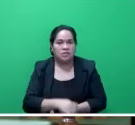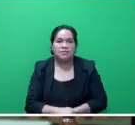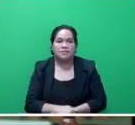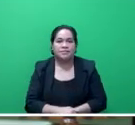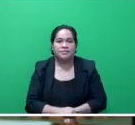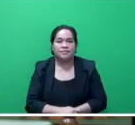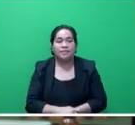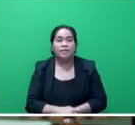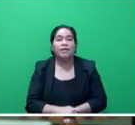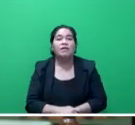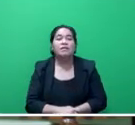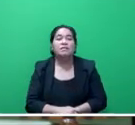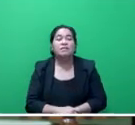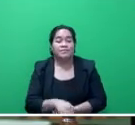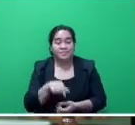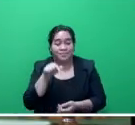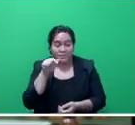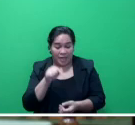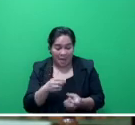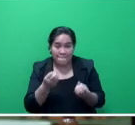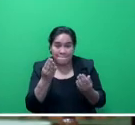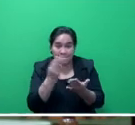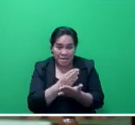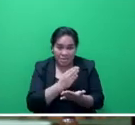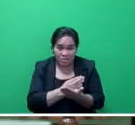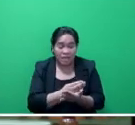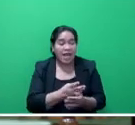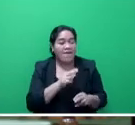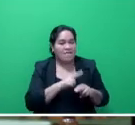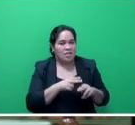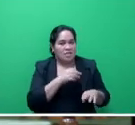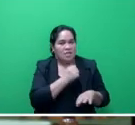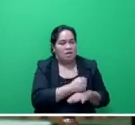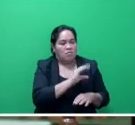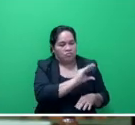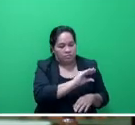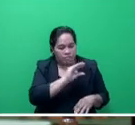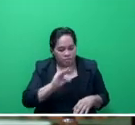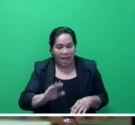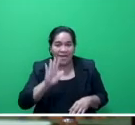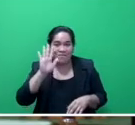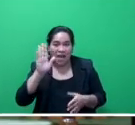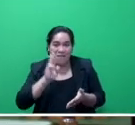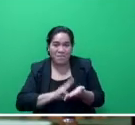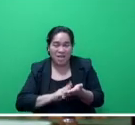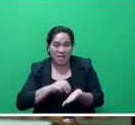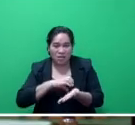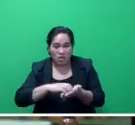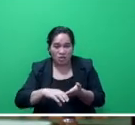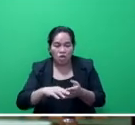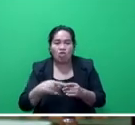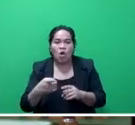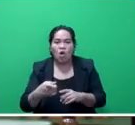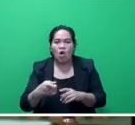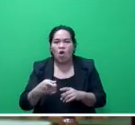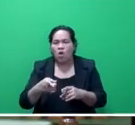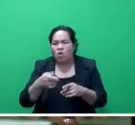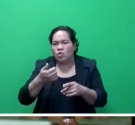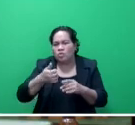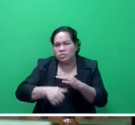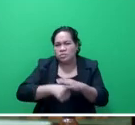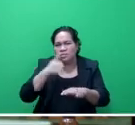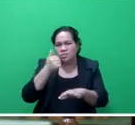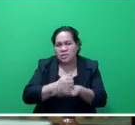sir, in this budget, the Fijian government is allocating $5 million to facilitate the adoption of FPOS by all government ministries